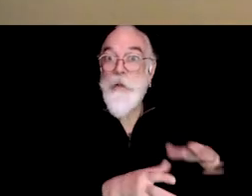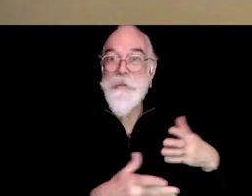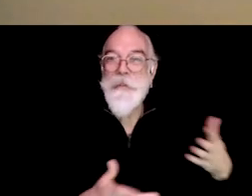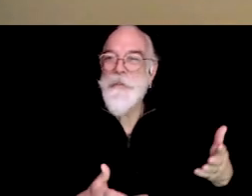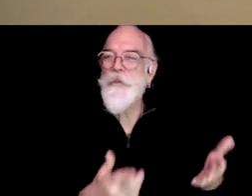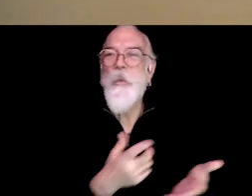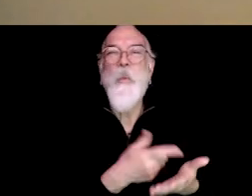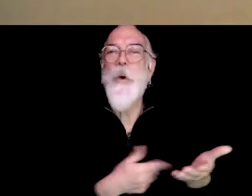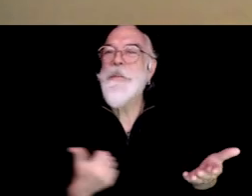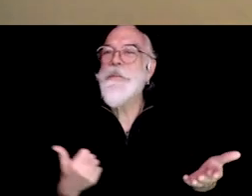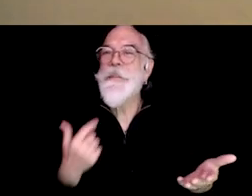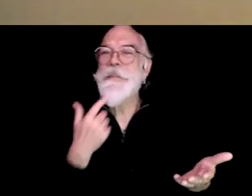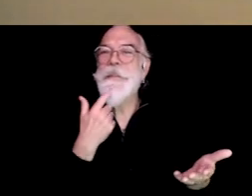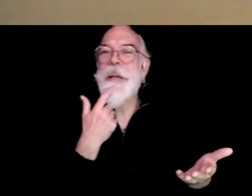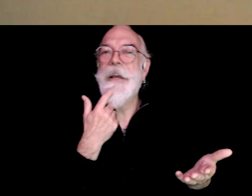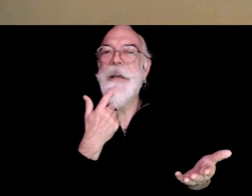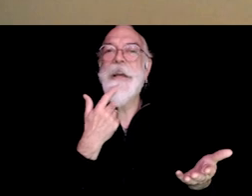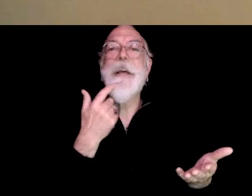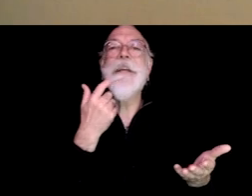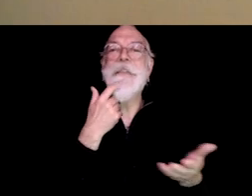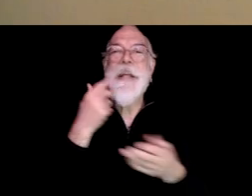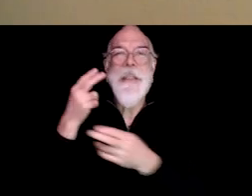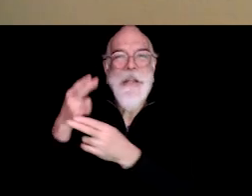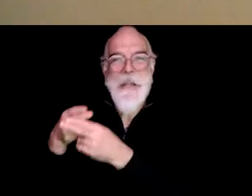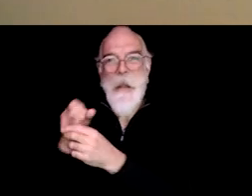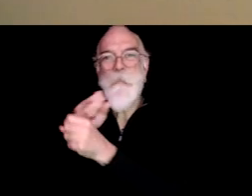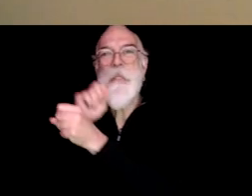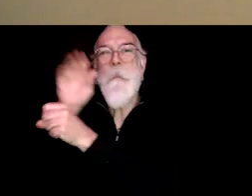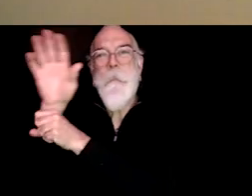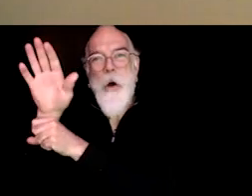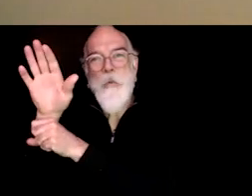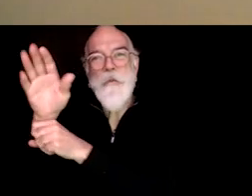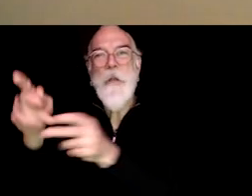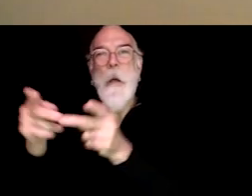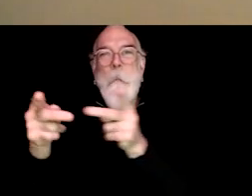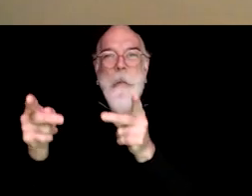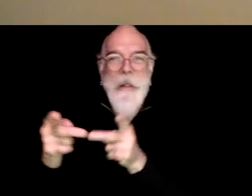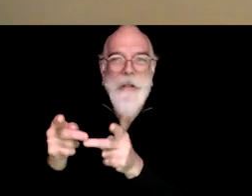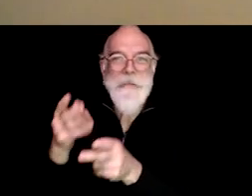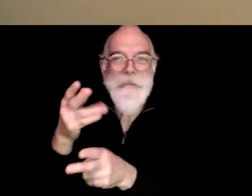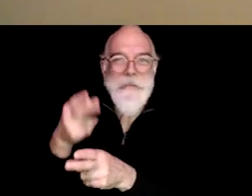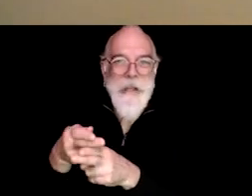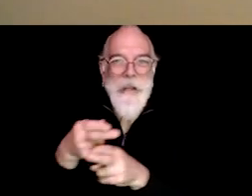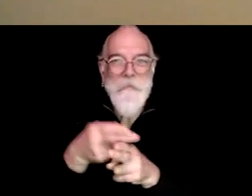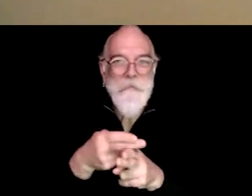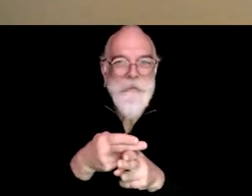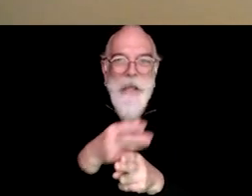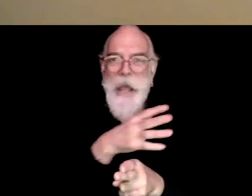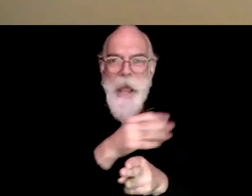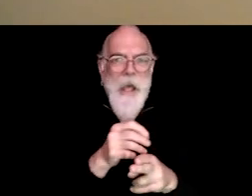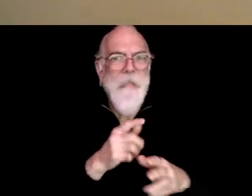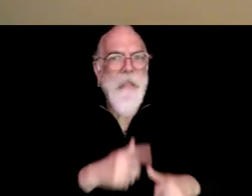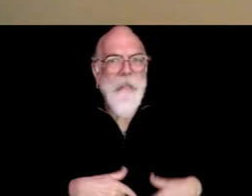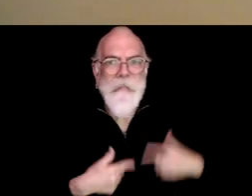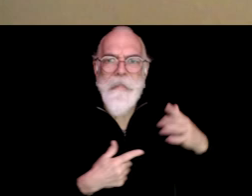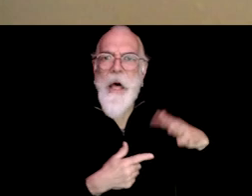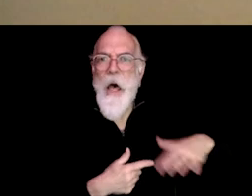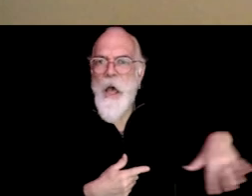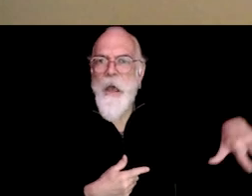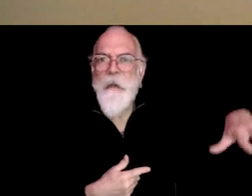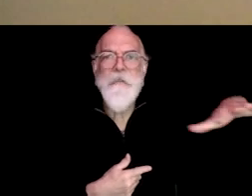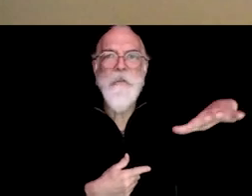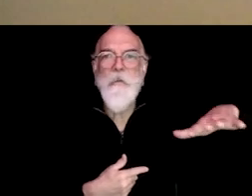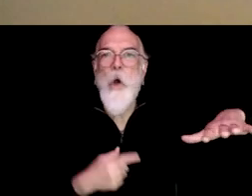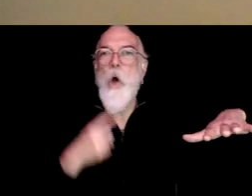the names of the mountains, the place names, but those of all the lives around them.